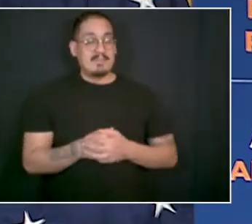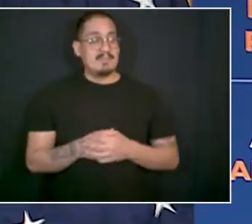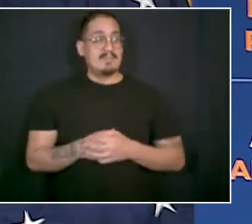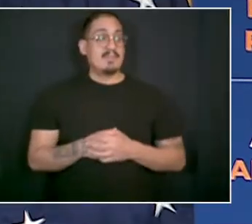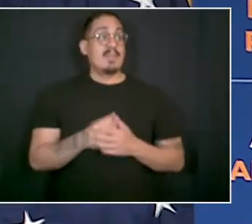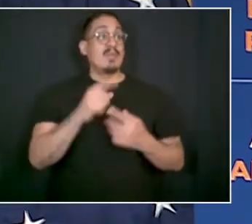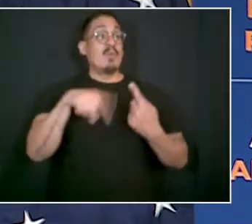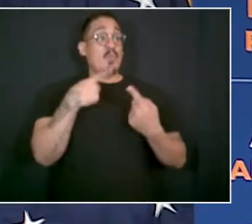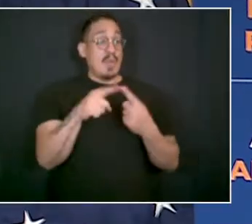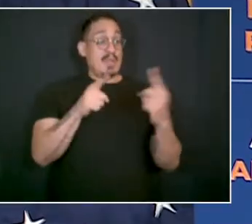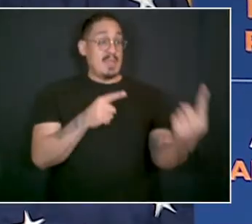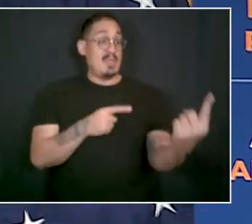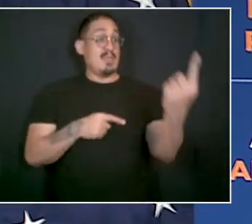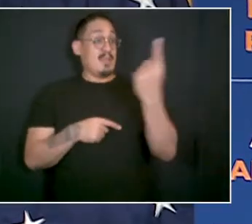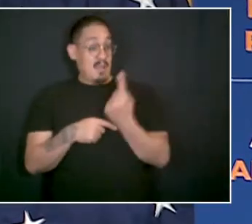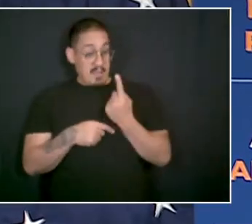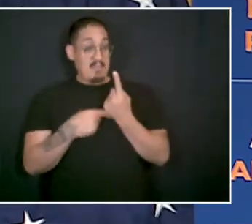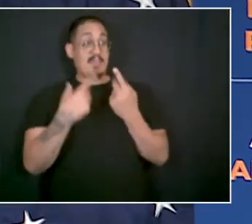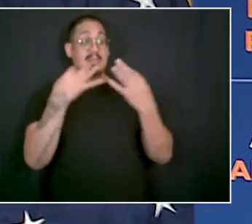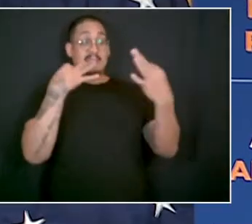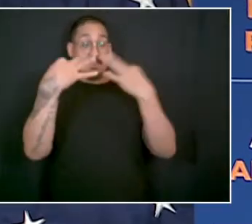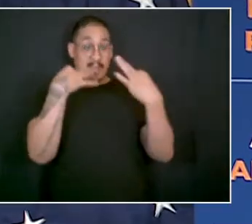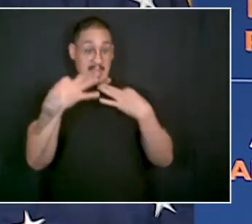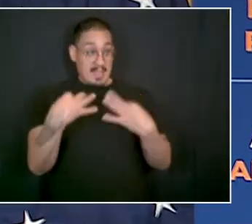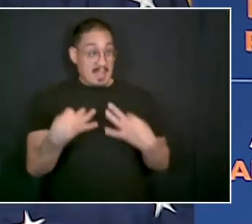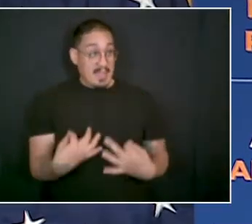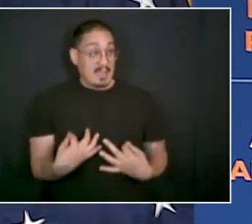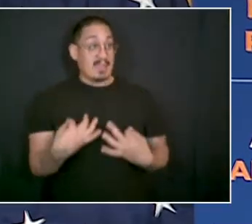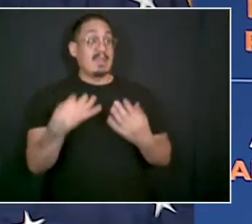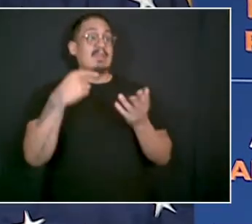forward, we'll do so. So there was some work that had to be continued.